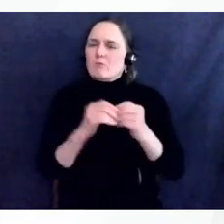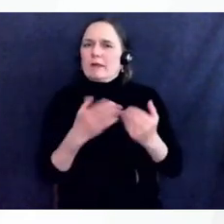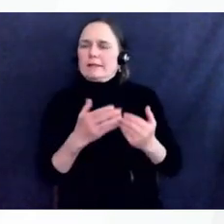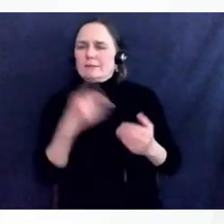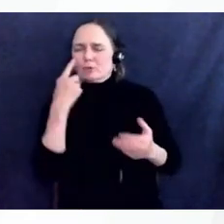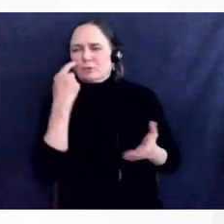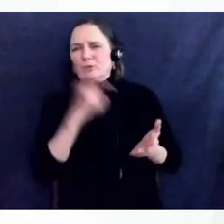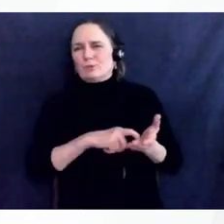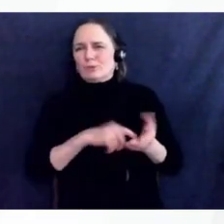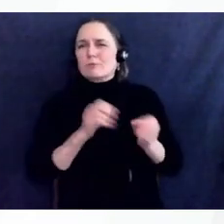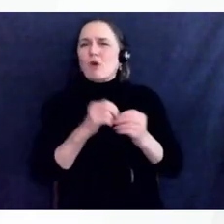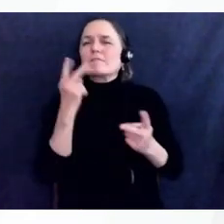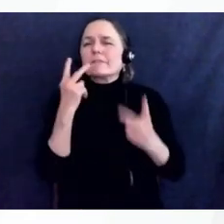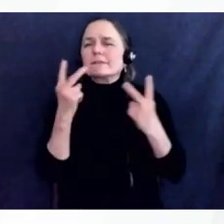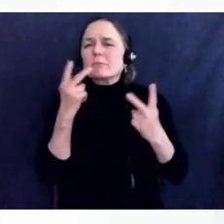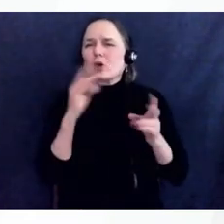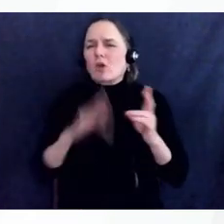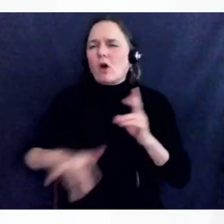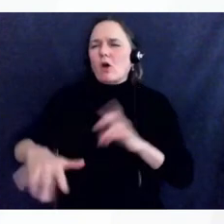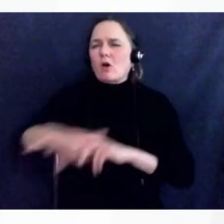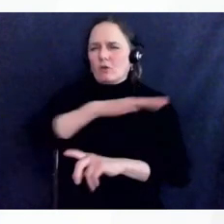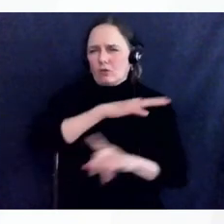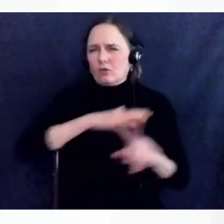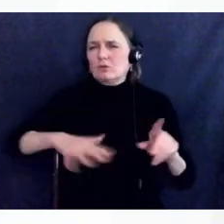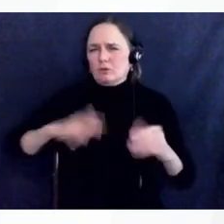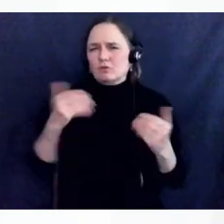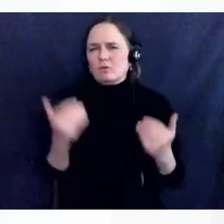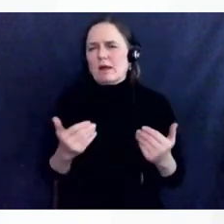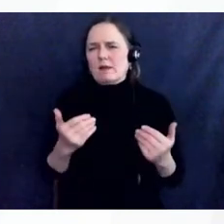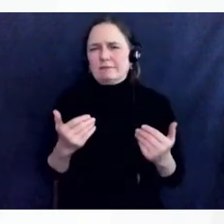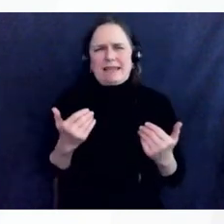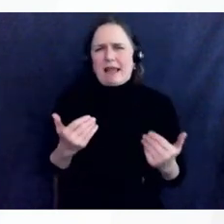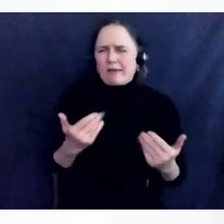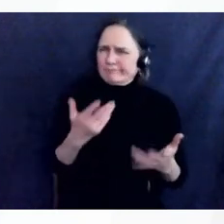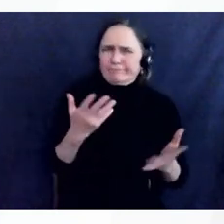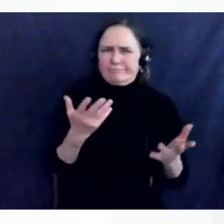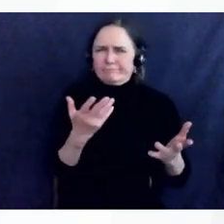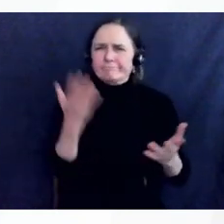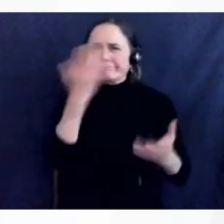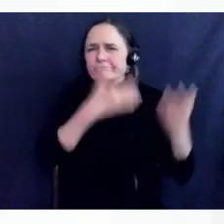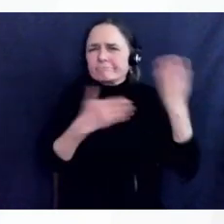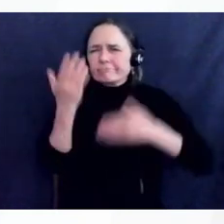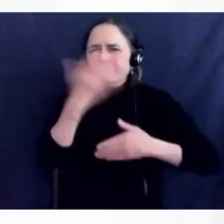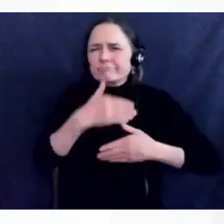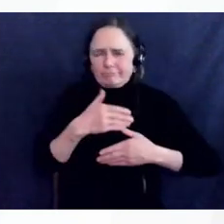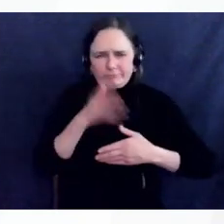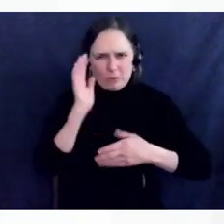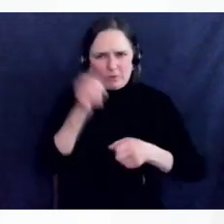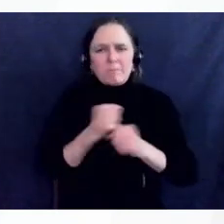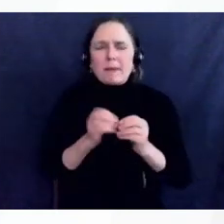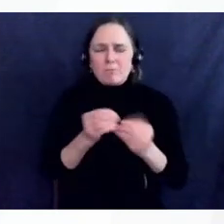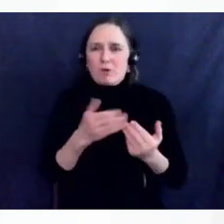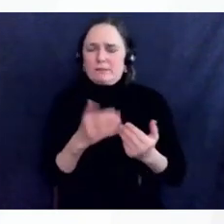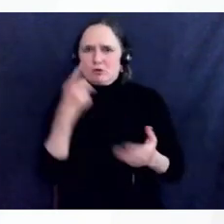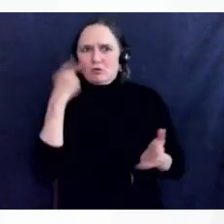As Ricky Hall often reminds us, diversity is everybody's work, every